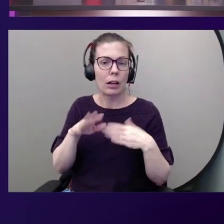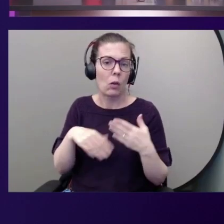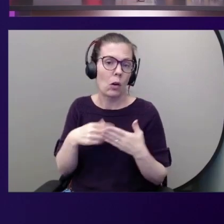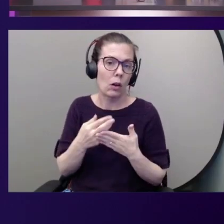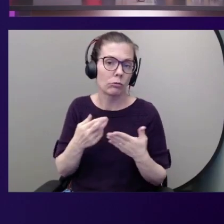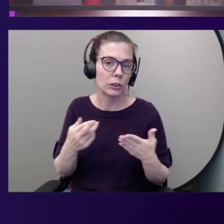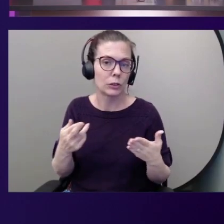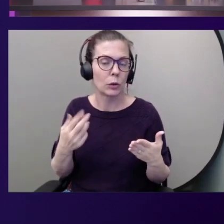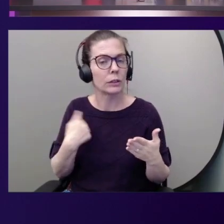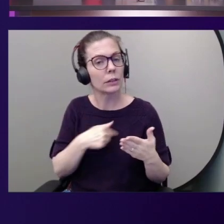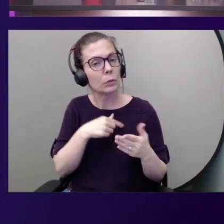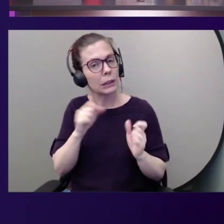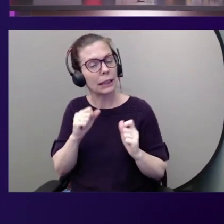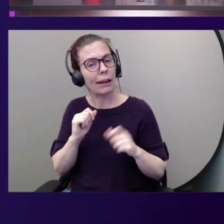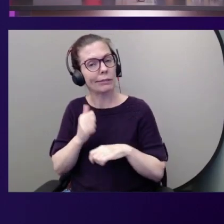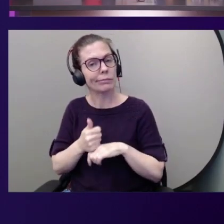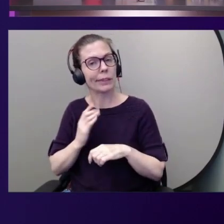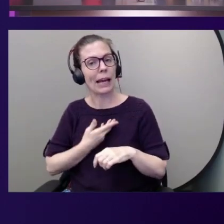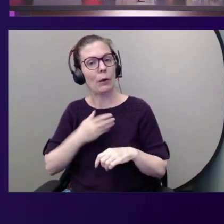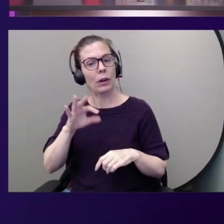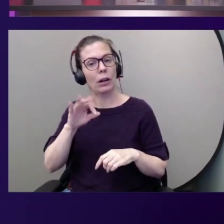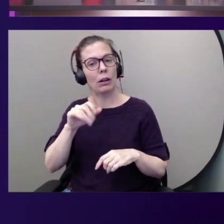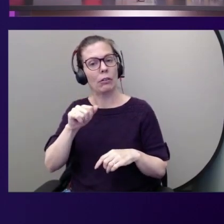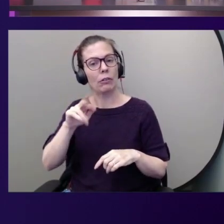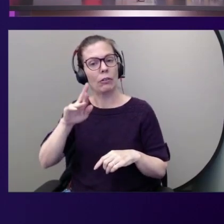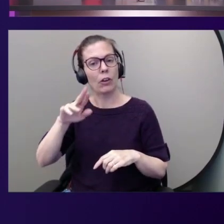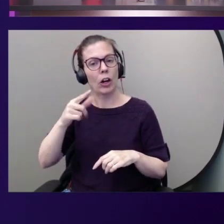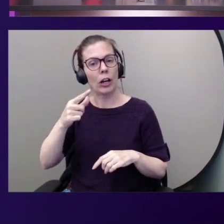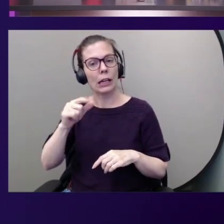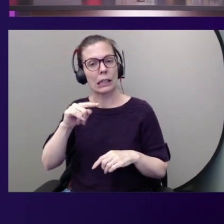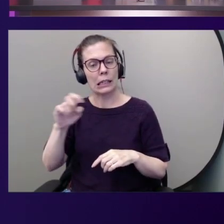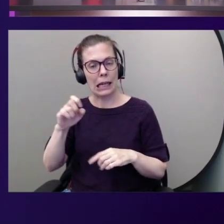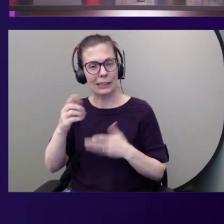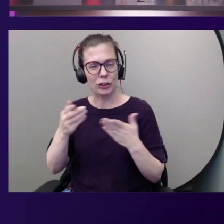we can get our Fargate service up and running. Keep this image in mind.